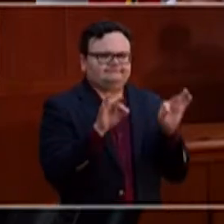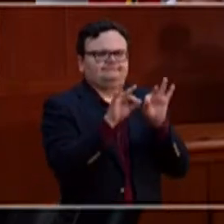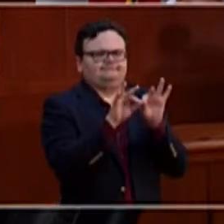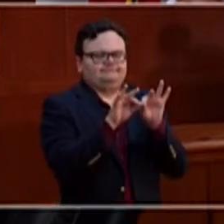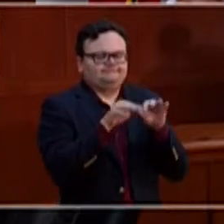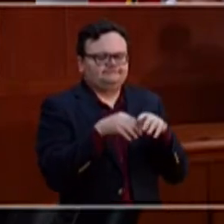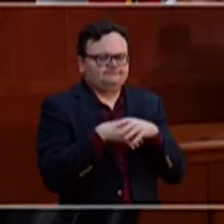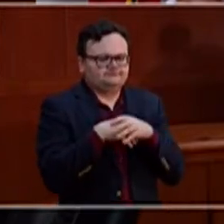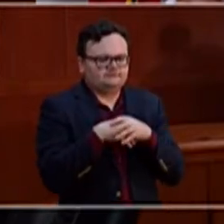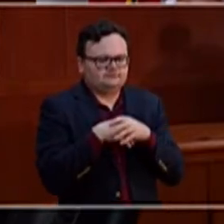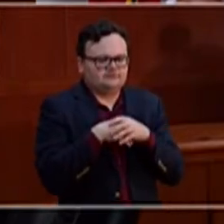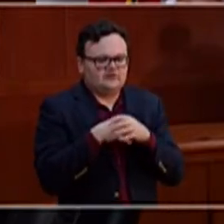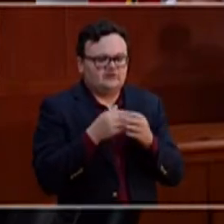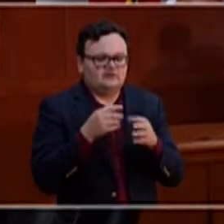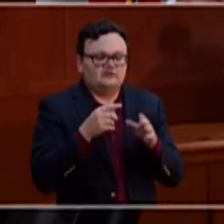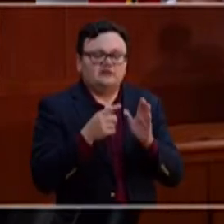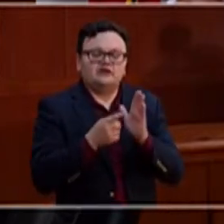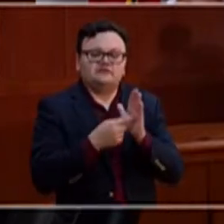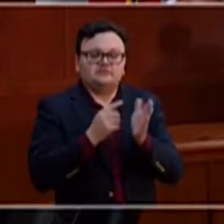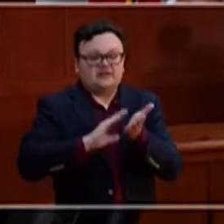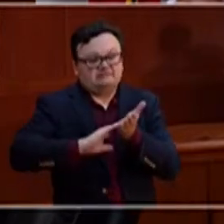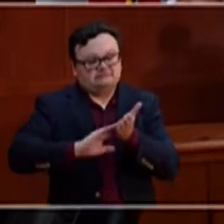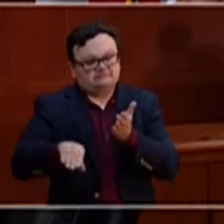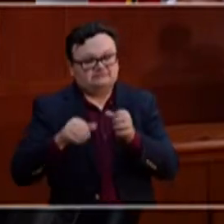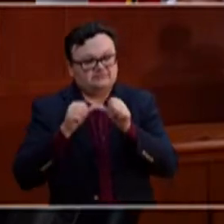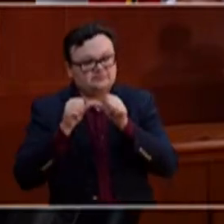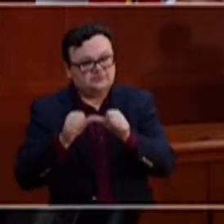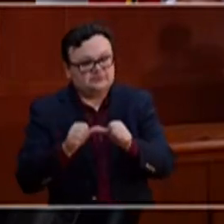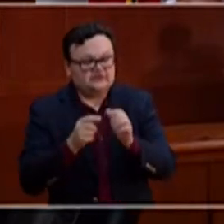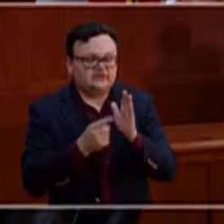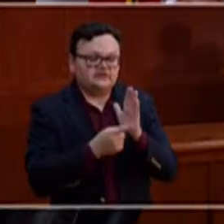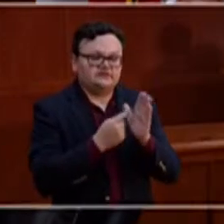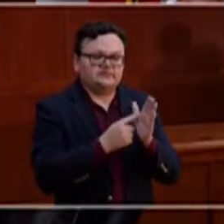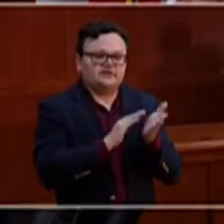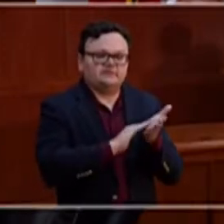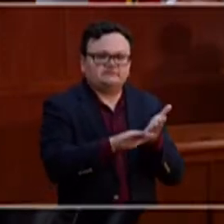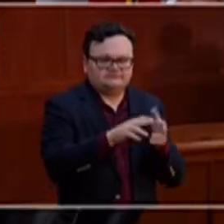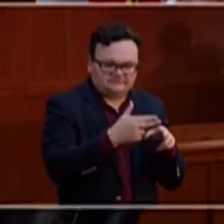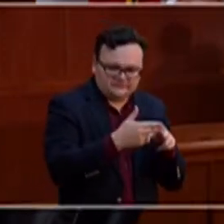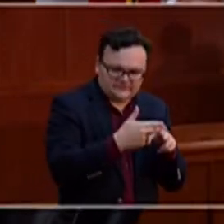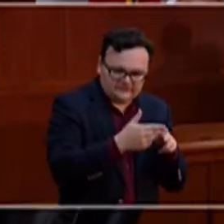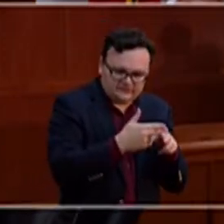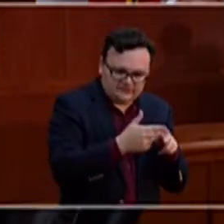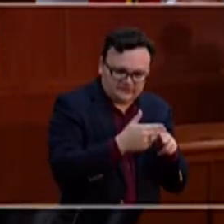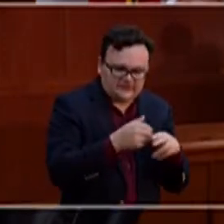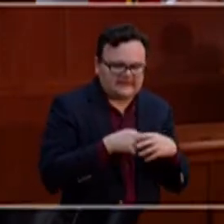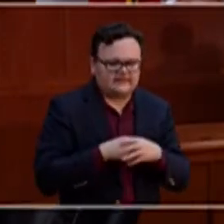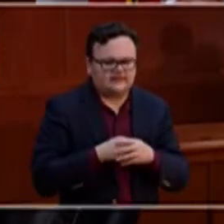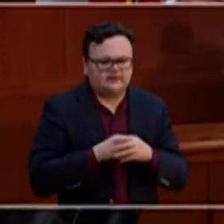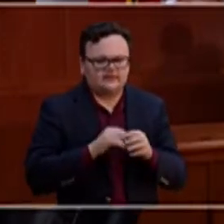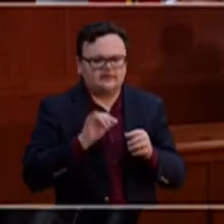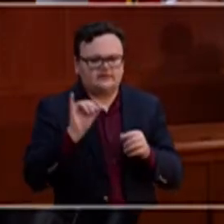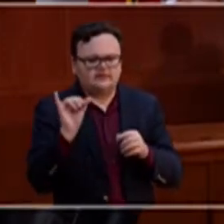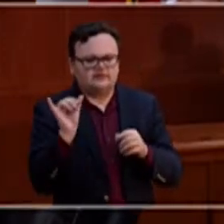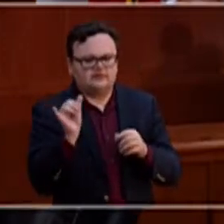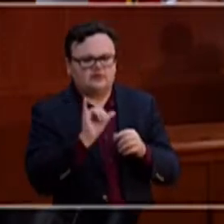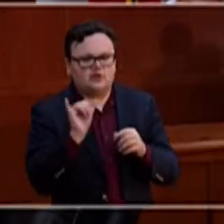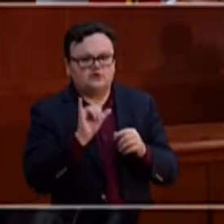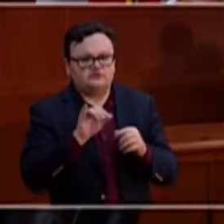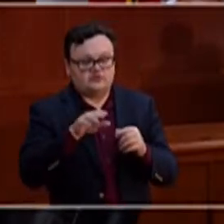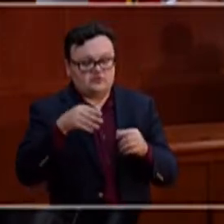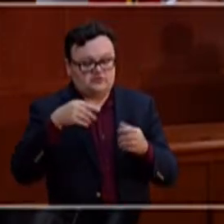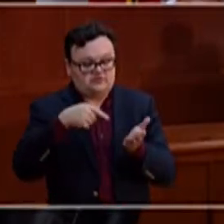off staff permanently, many of them also did across-the-board reductions in compensation.